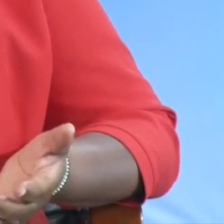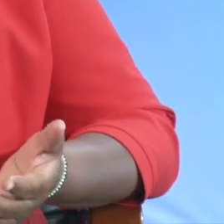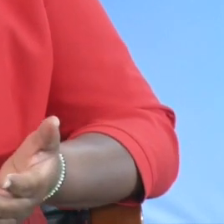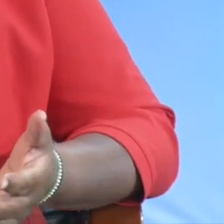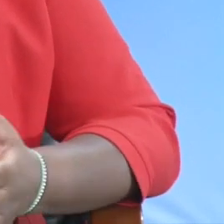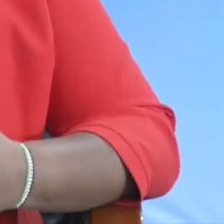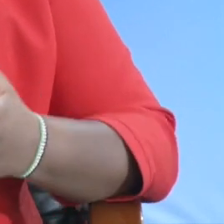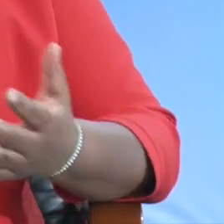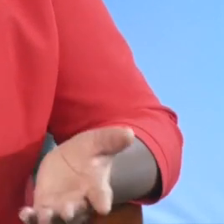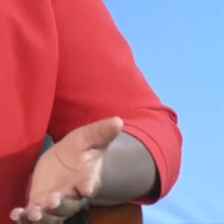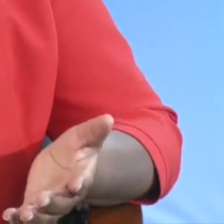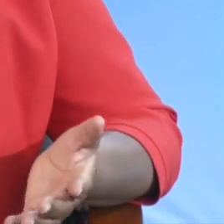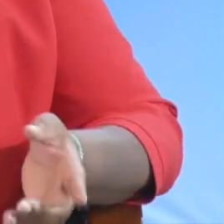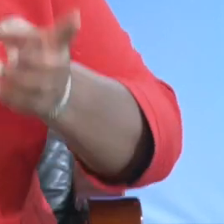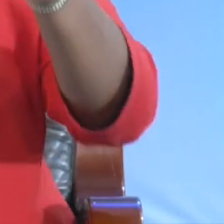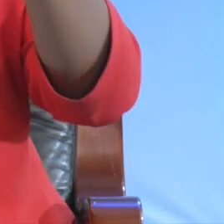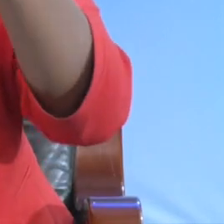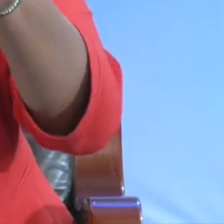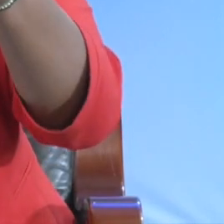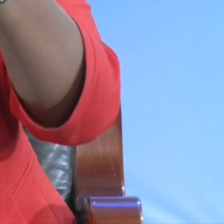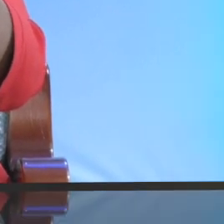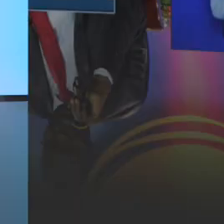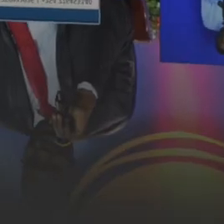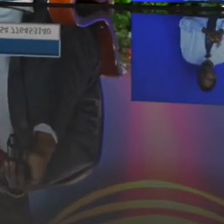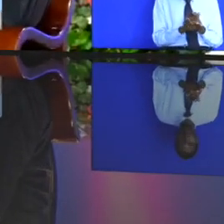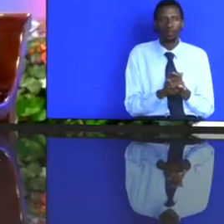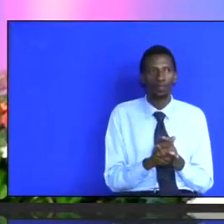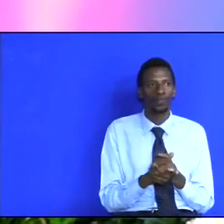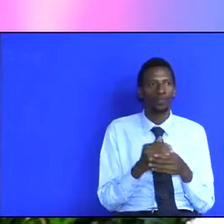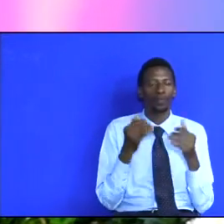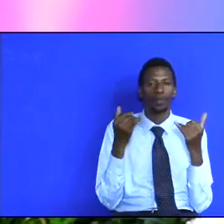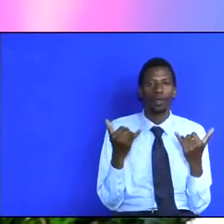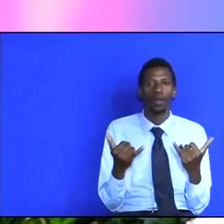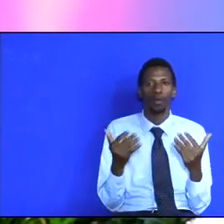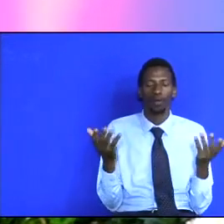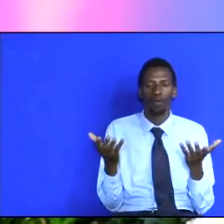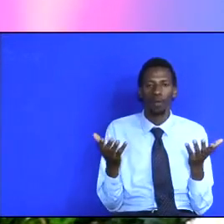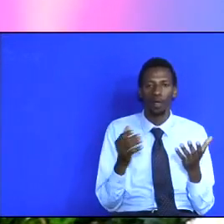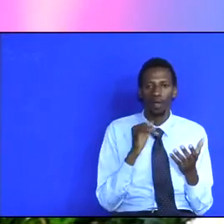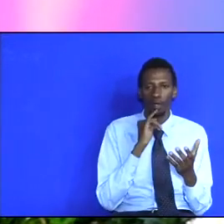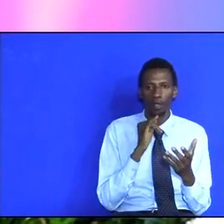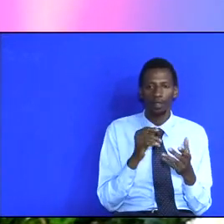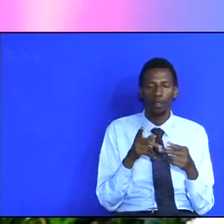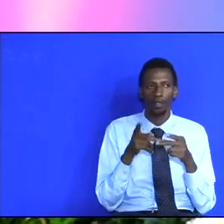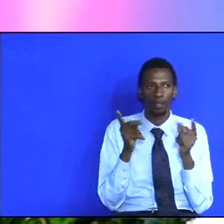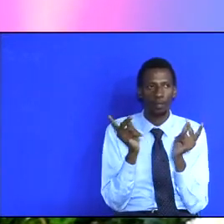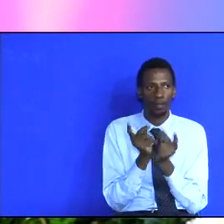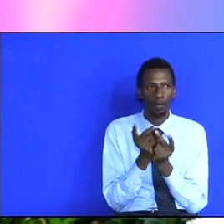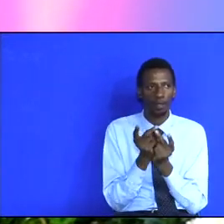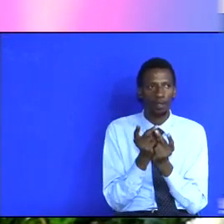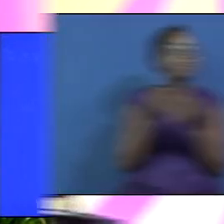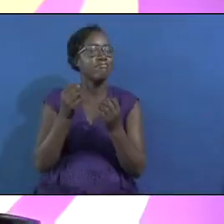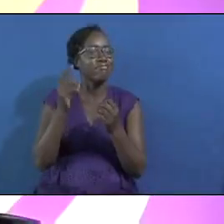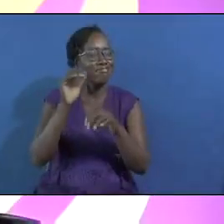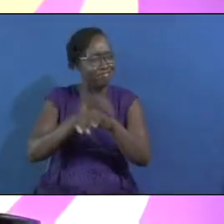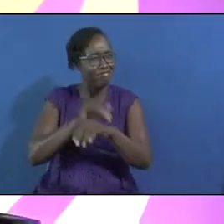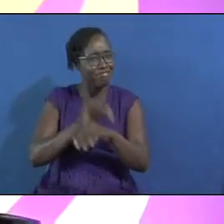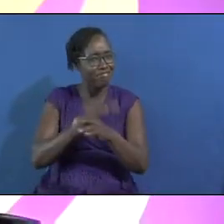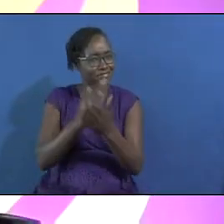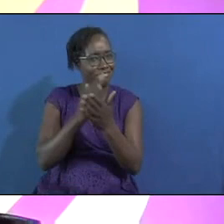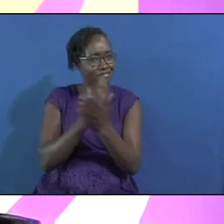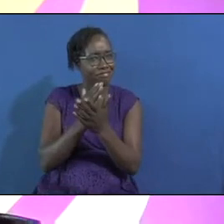village, there was always this perception, that one is a devil worshipper. Where is the place for the grace of God in this?